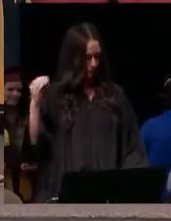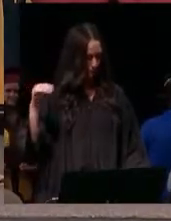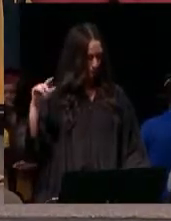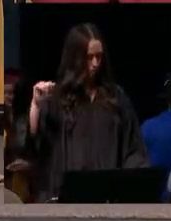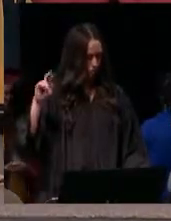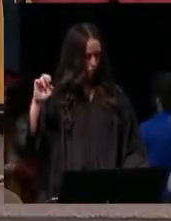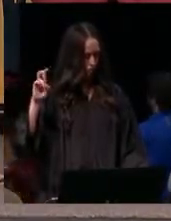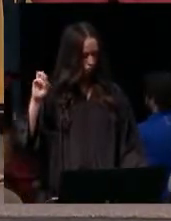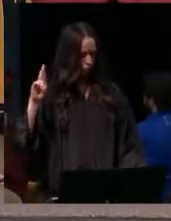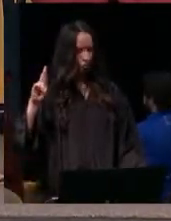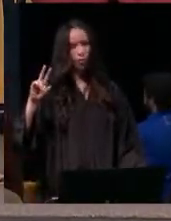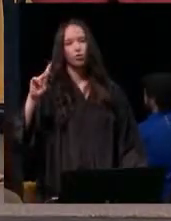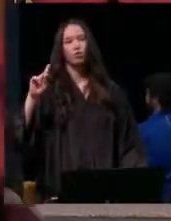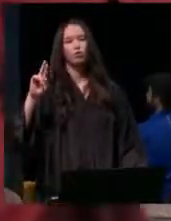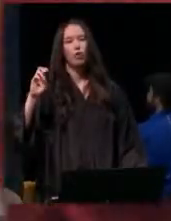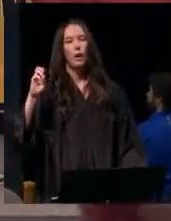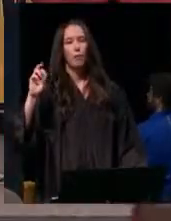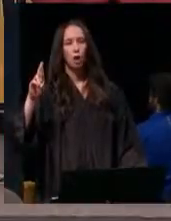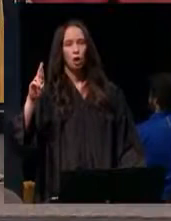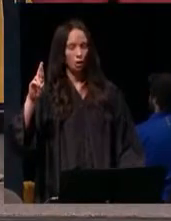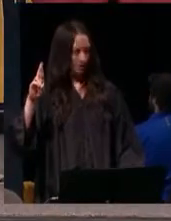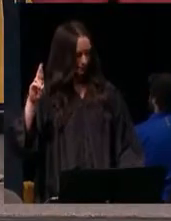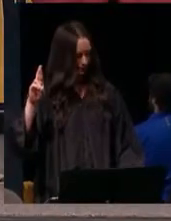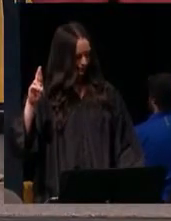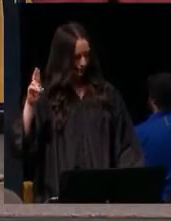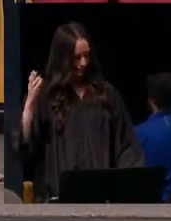Trevor Kramer.